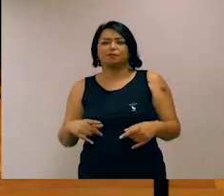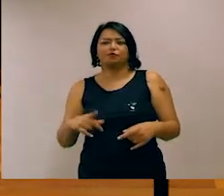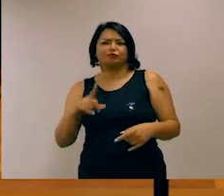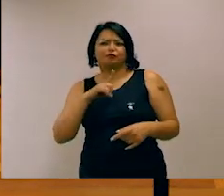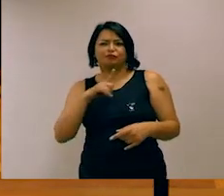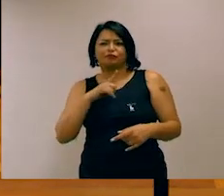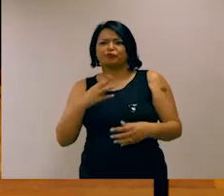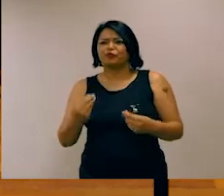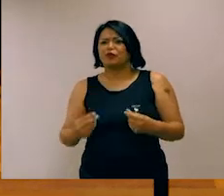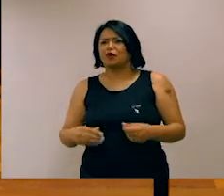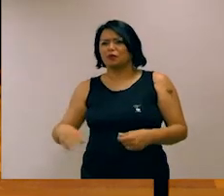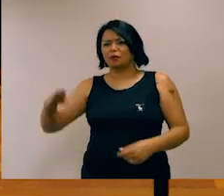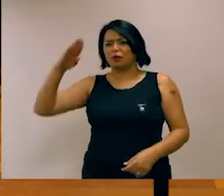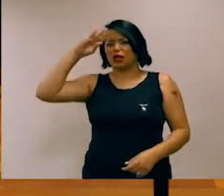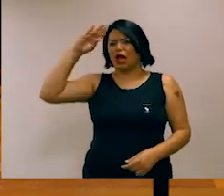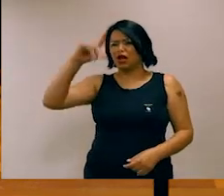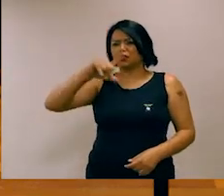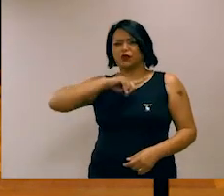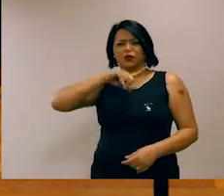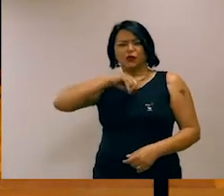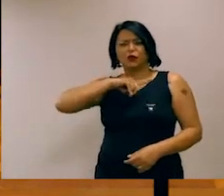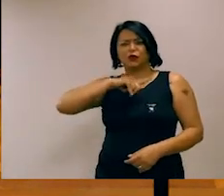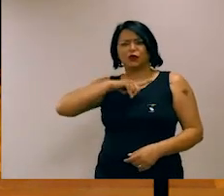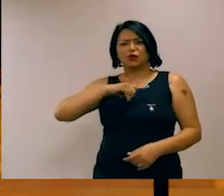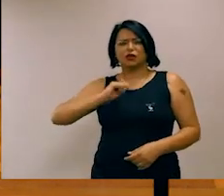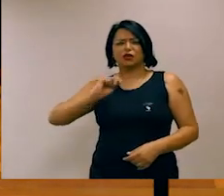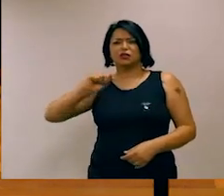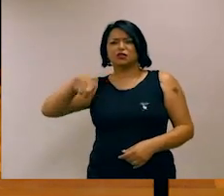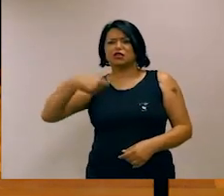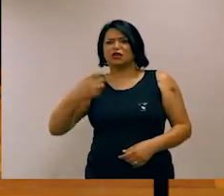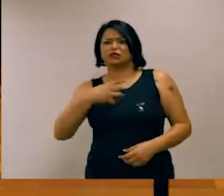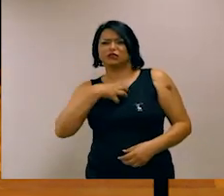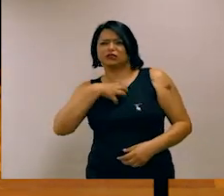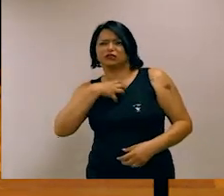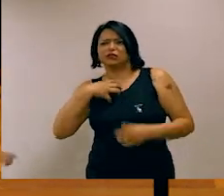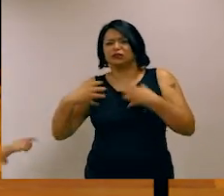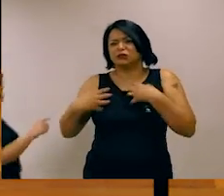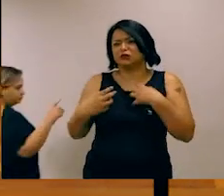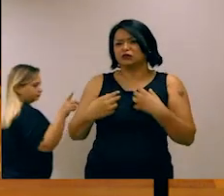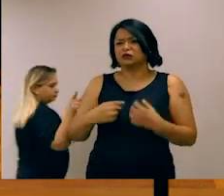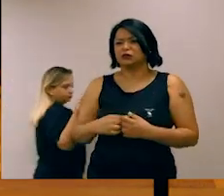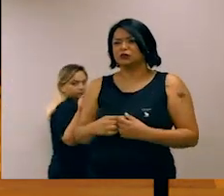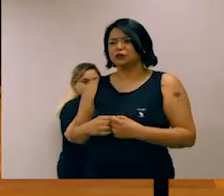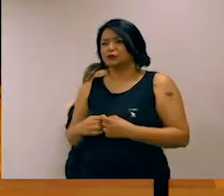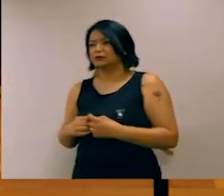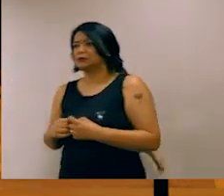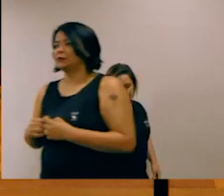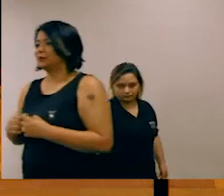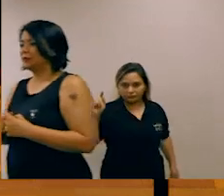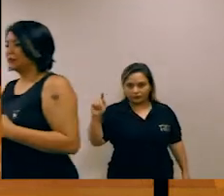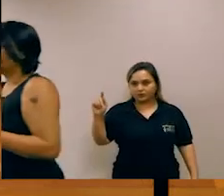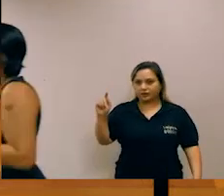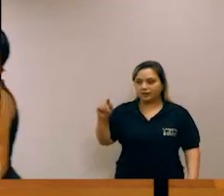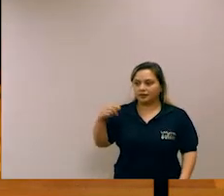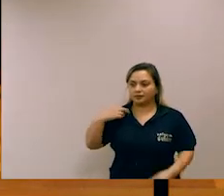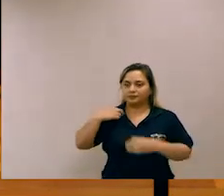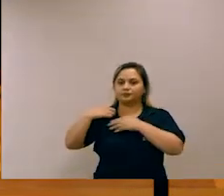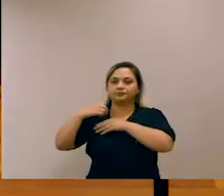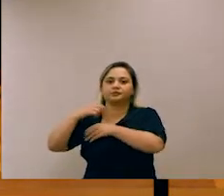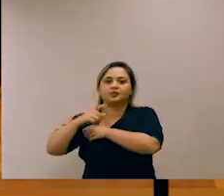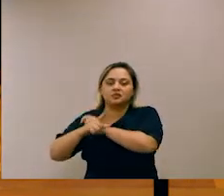acute because we haven't had any cases of military officers showing symptoms that needed to